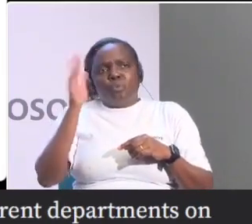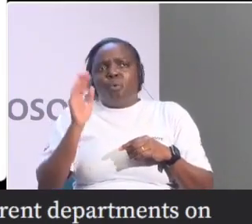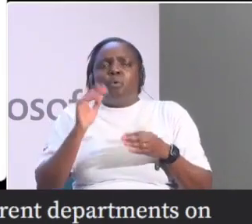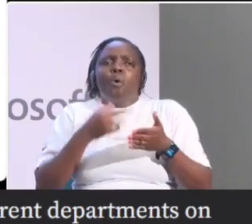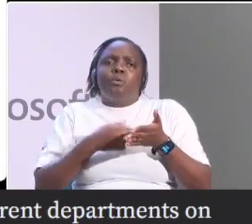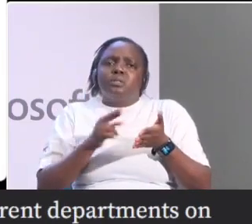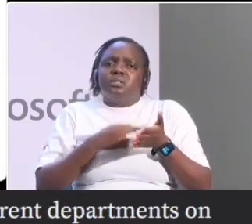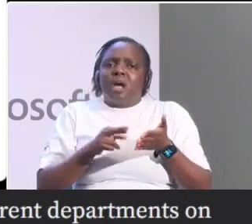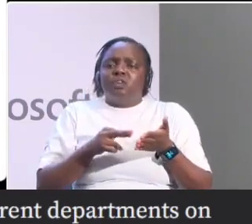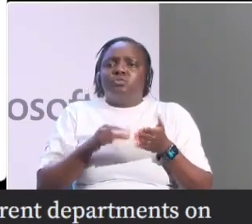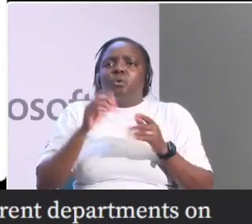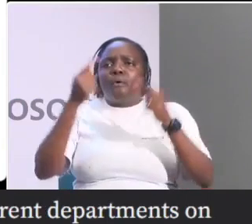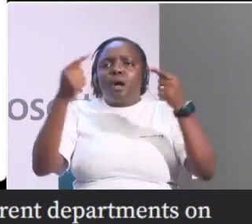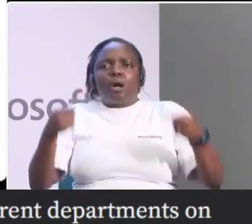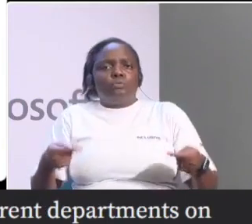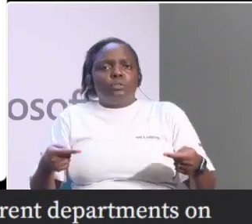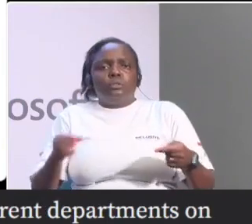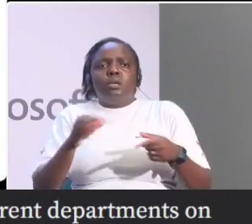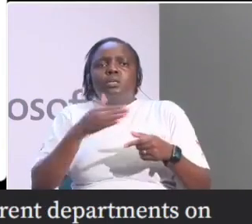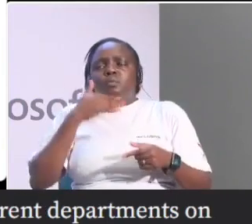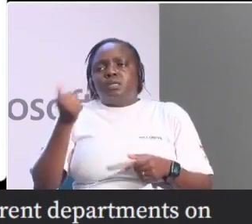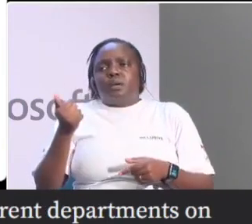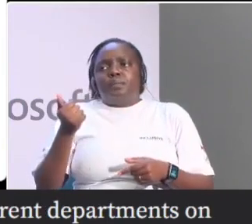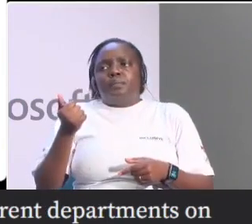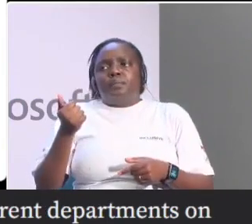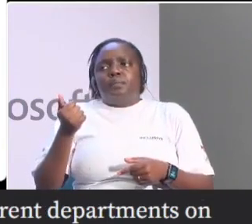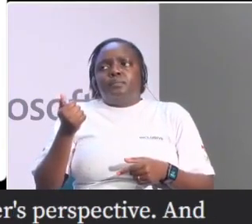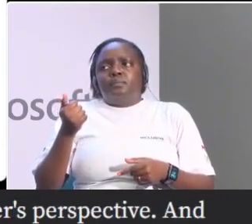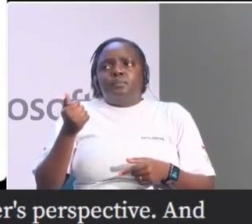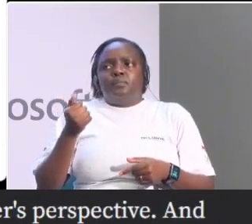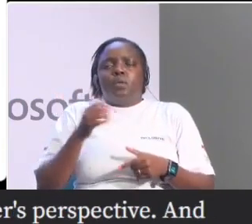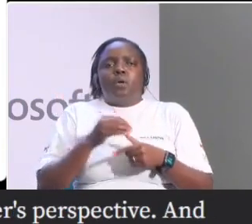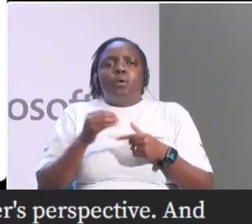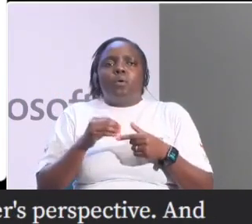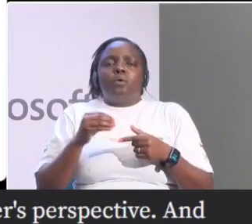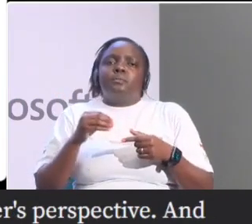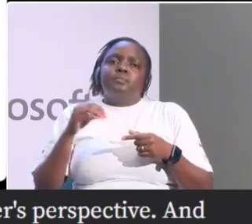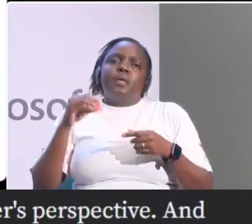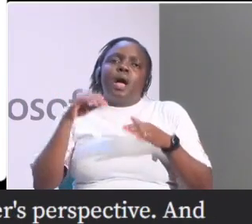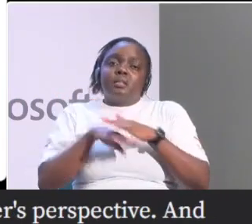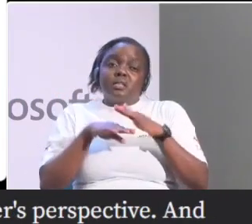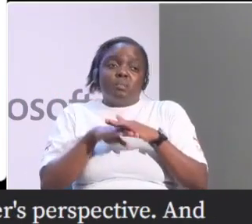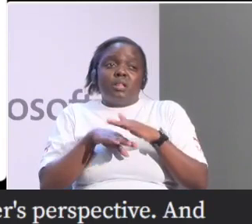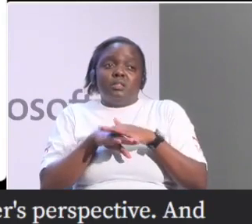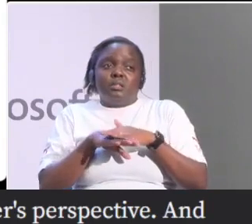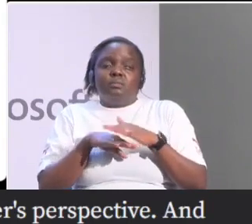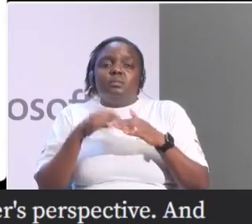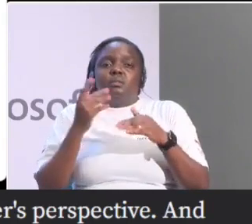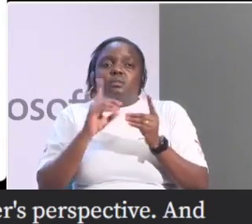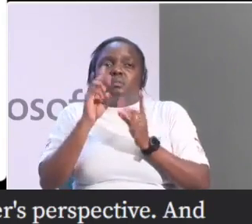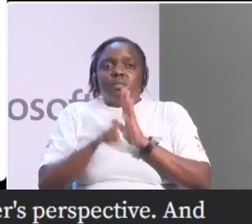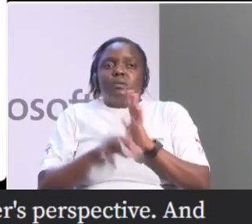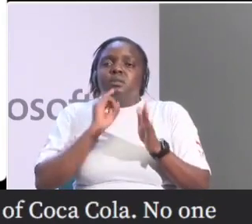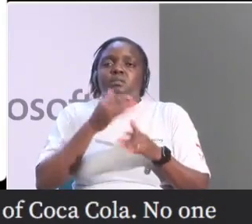research department or accounting department is better, or Google's accessibility department is better than their leadership or